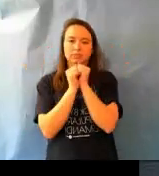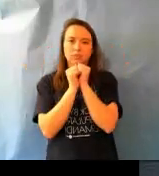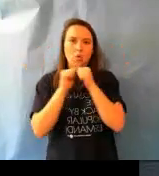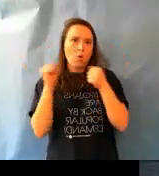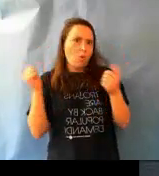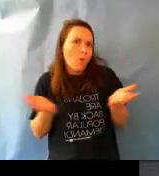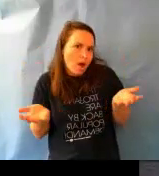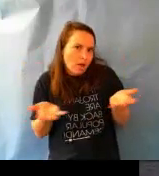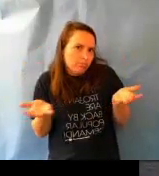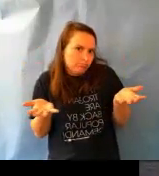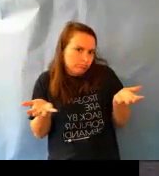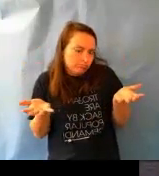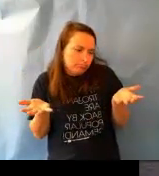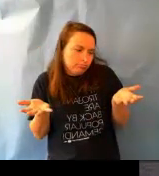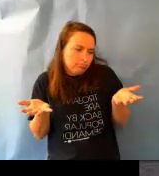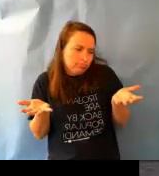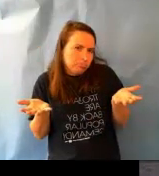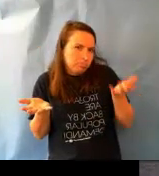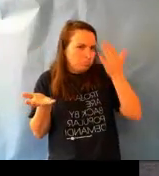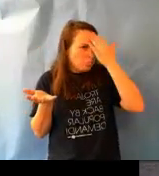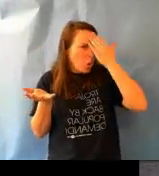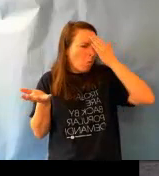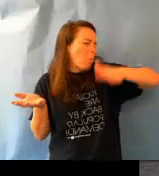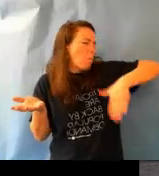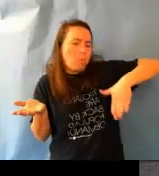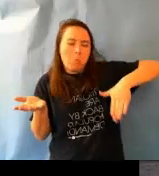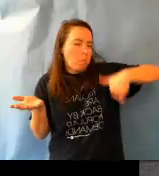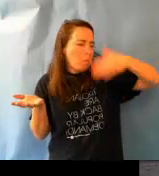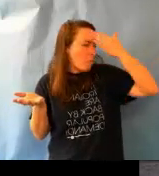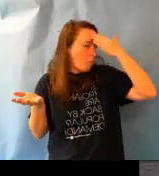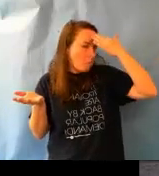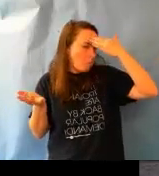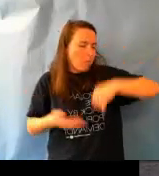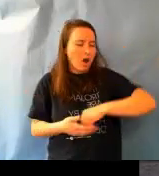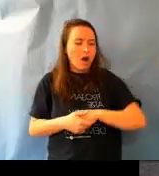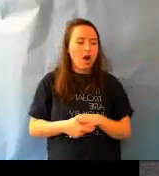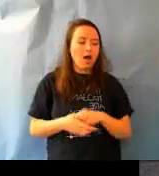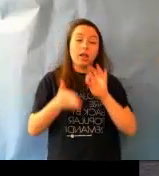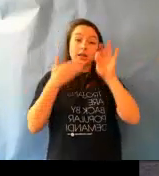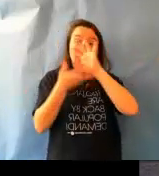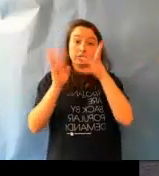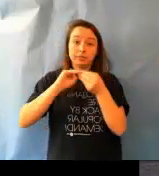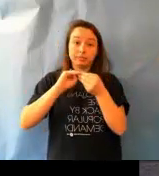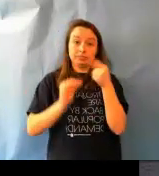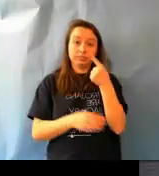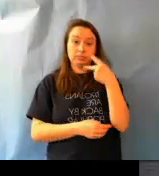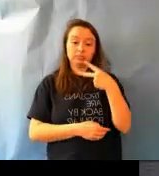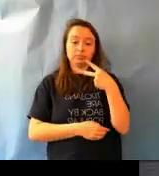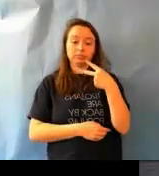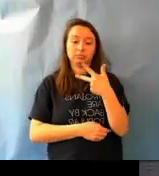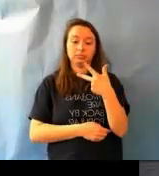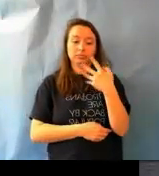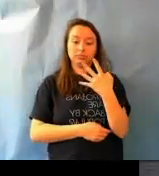equals something. We're not sure yet what that something is. So let's count them together. 1,